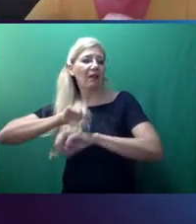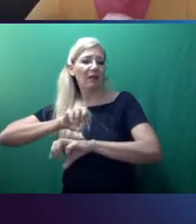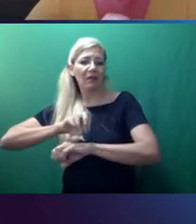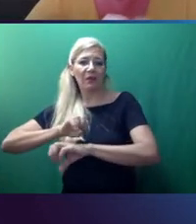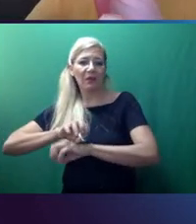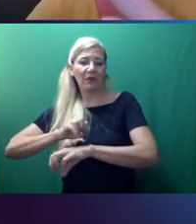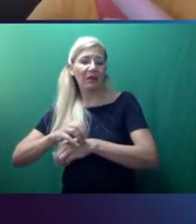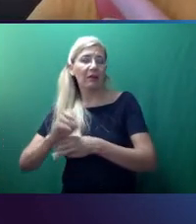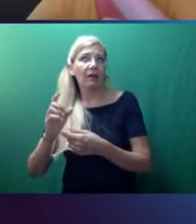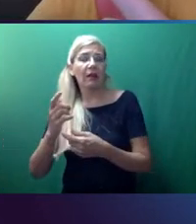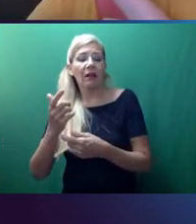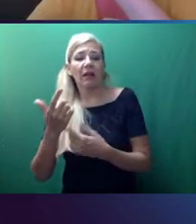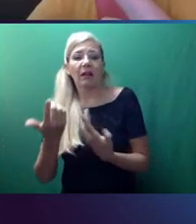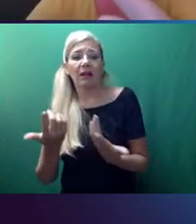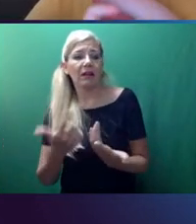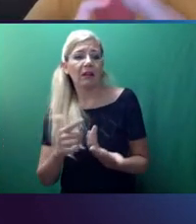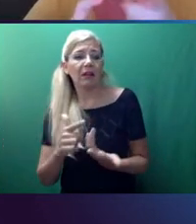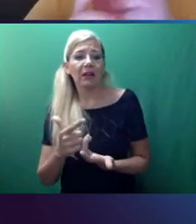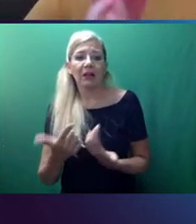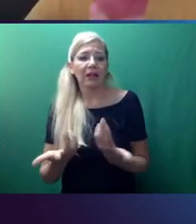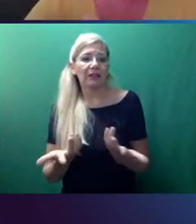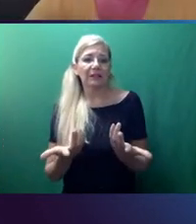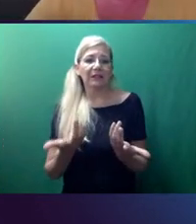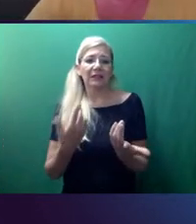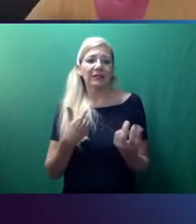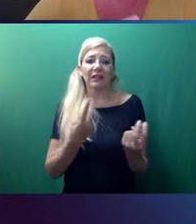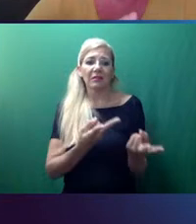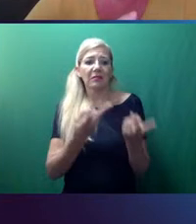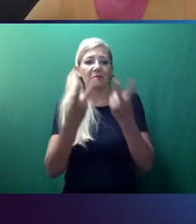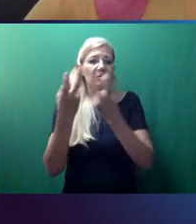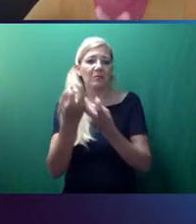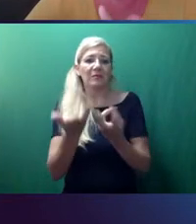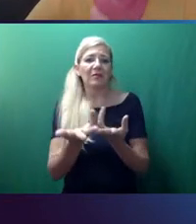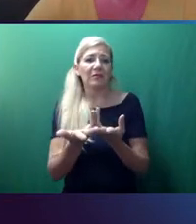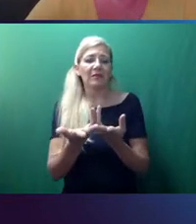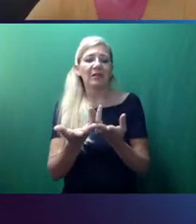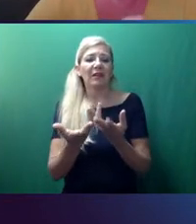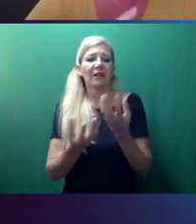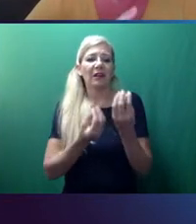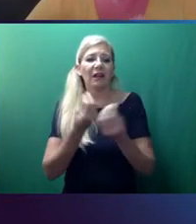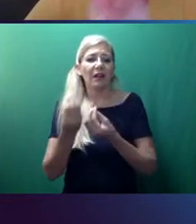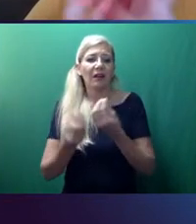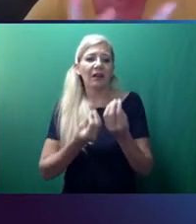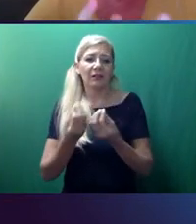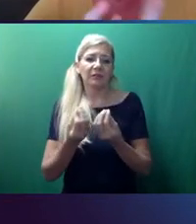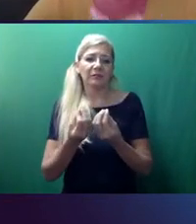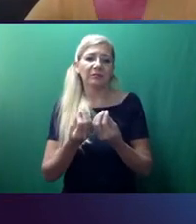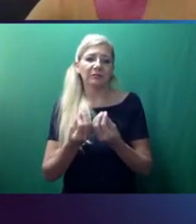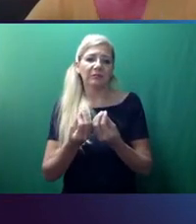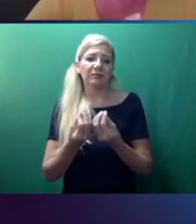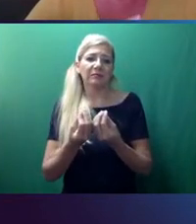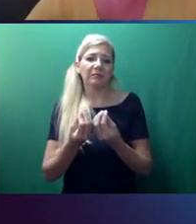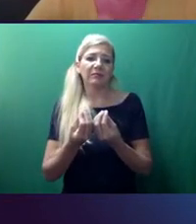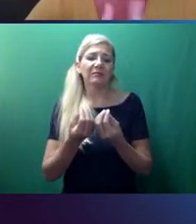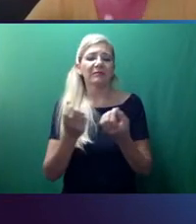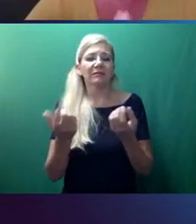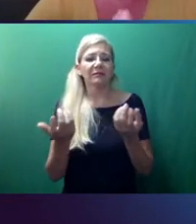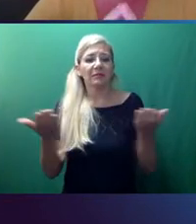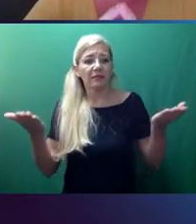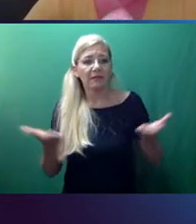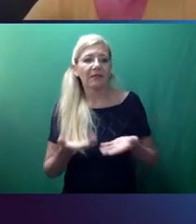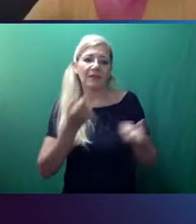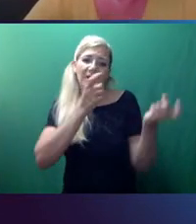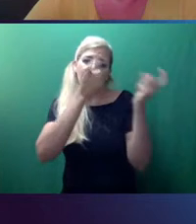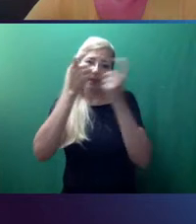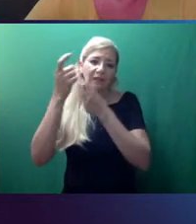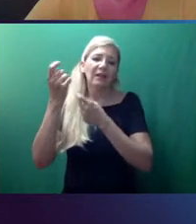things. So they use the notion, which I am actually going to discuss a little bit